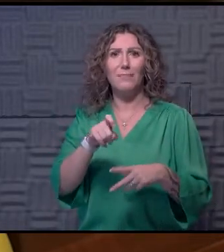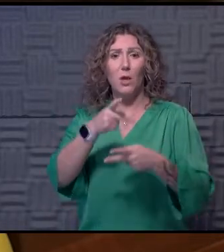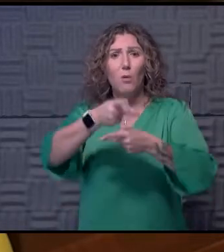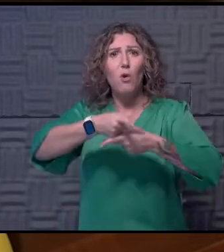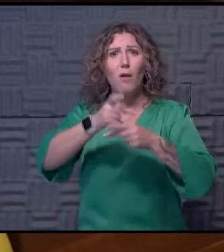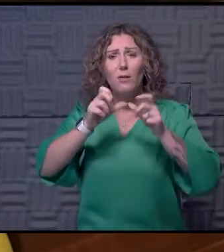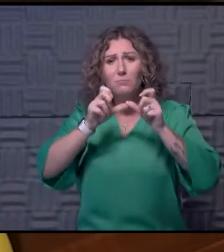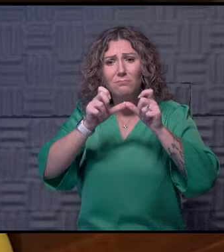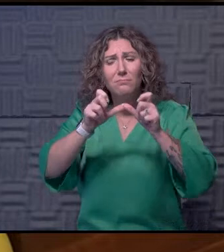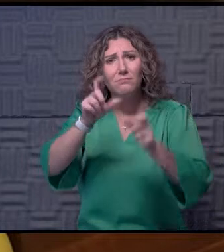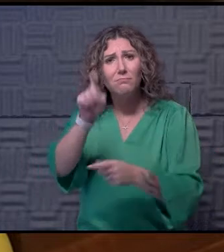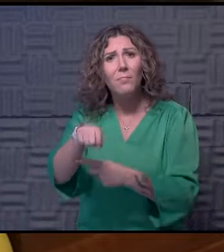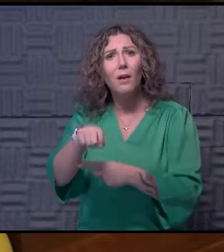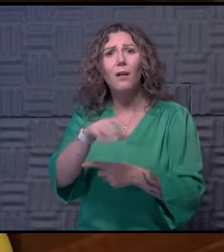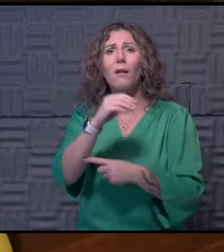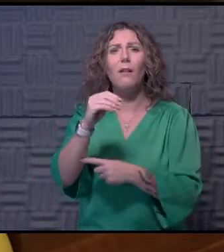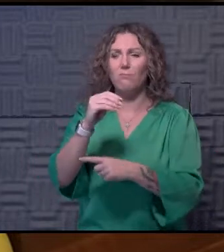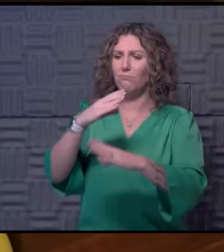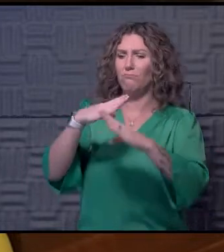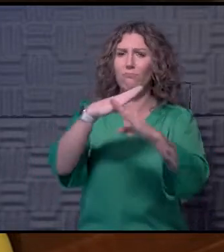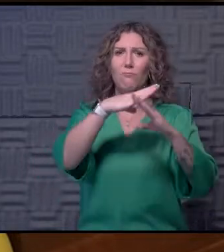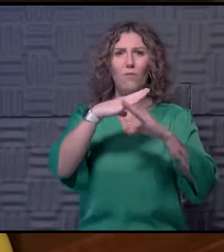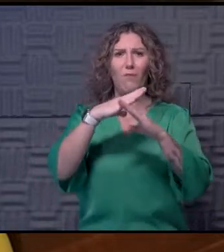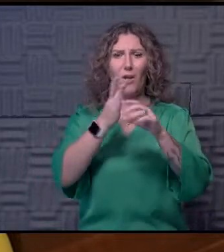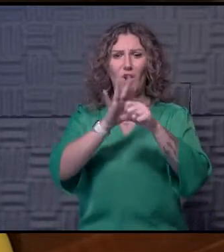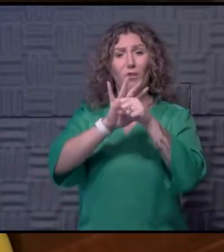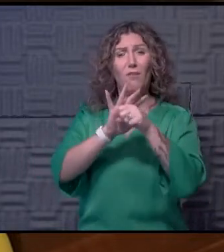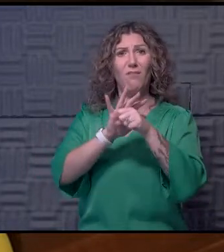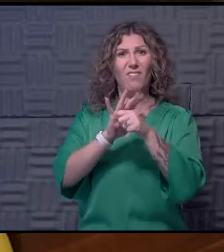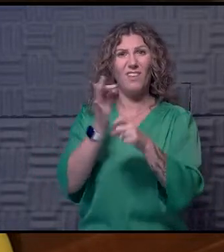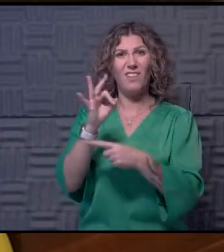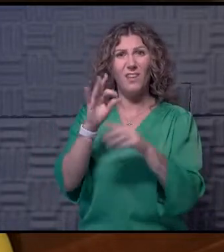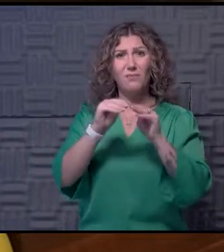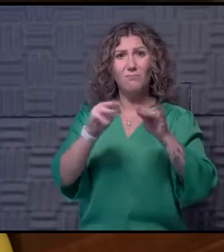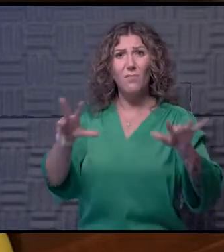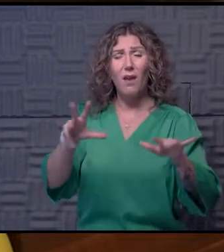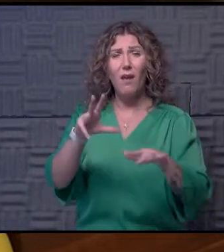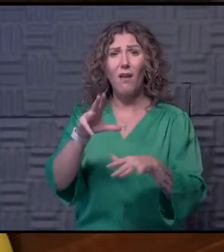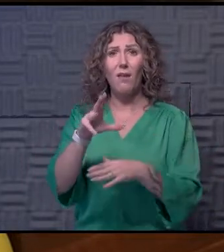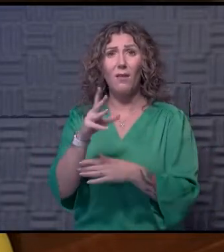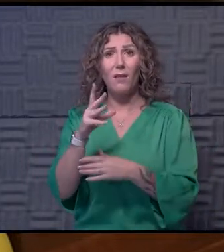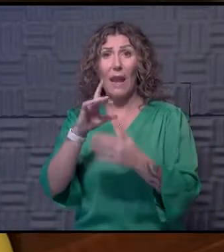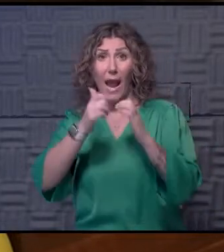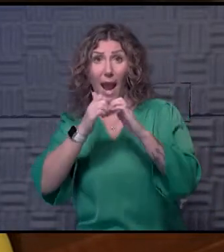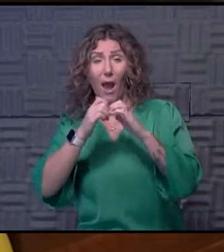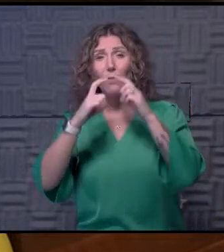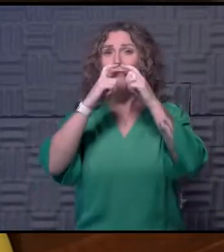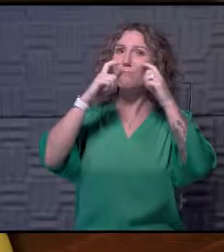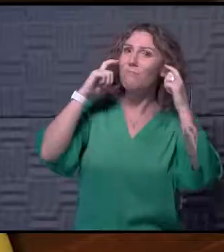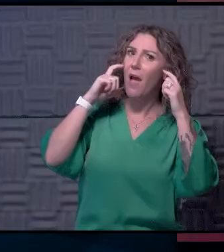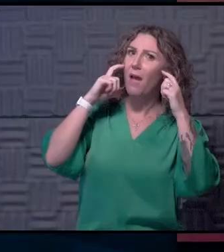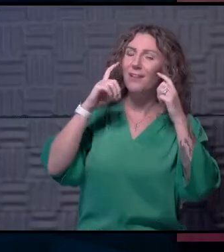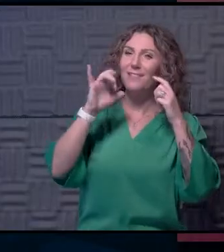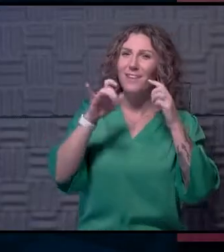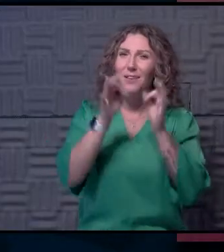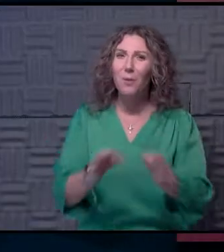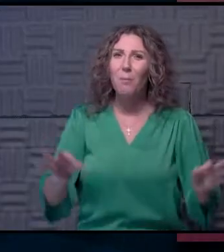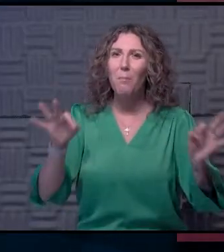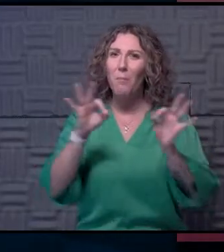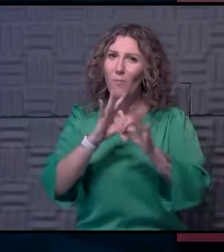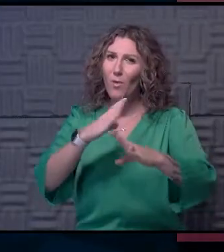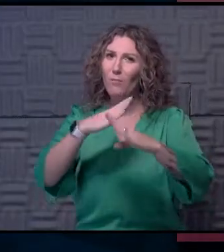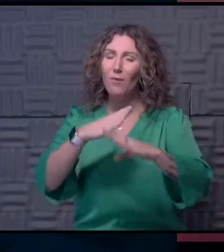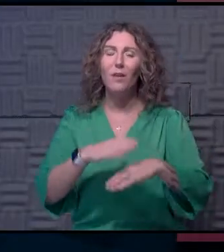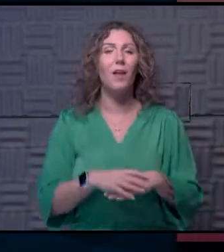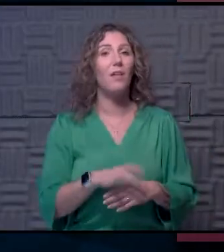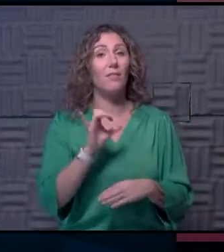precautions to prevent the spread of COVID, and mask wearing is an important step in that direction. Yeah,